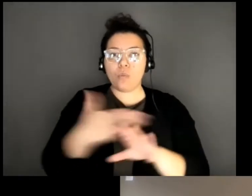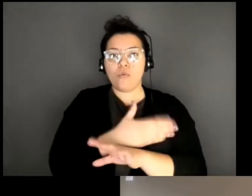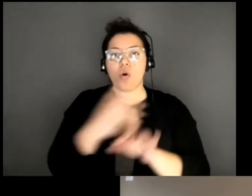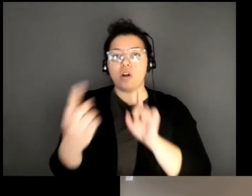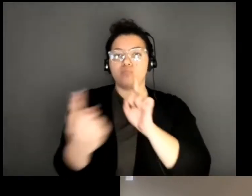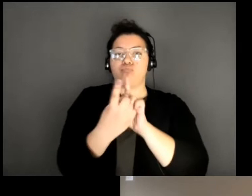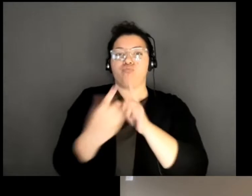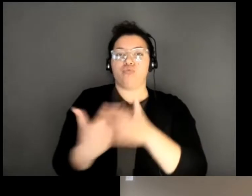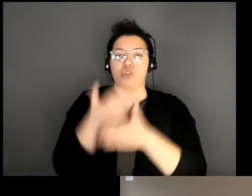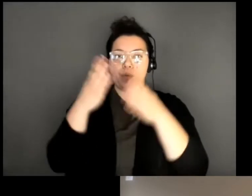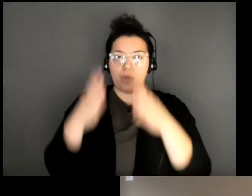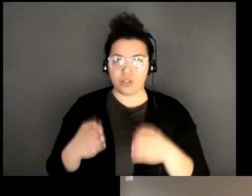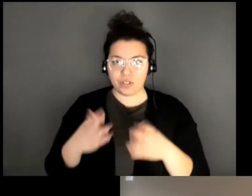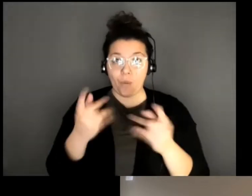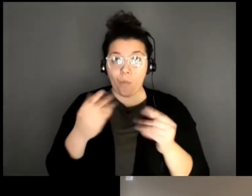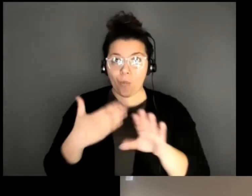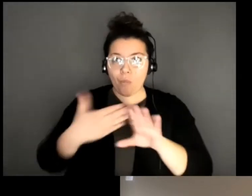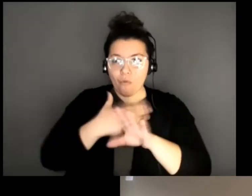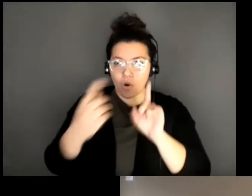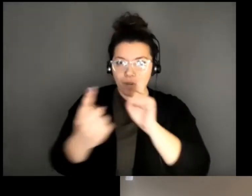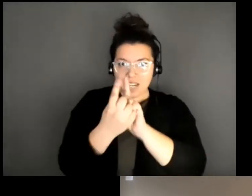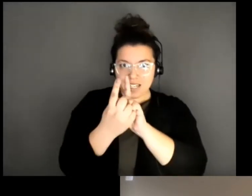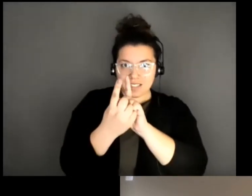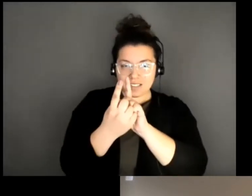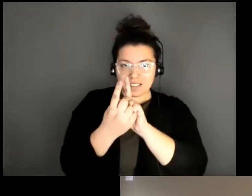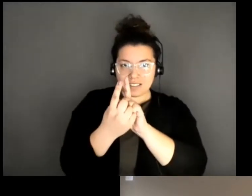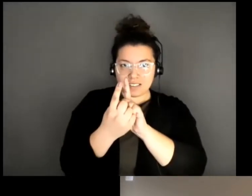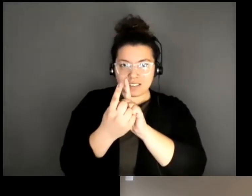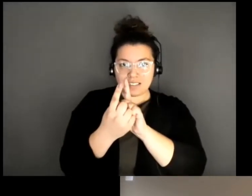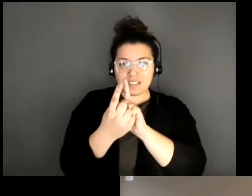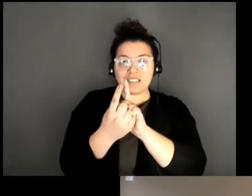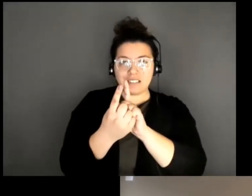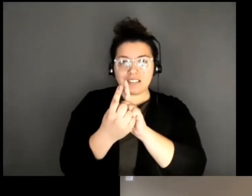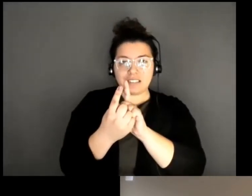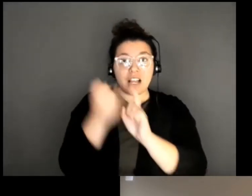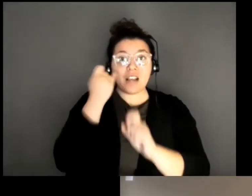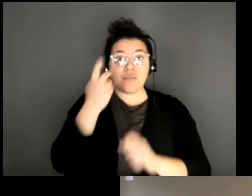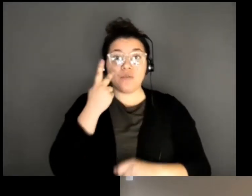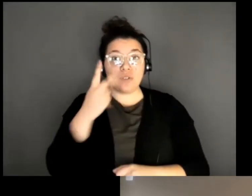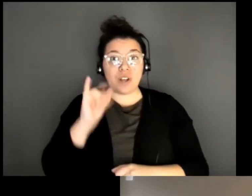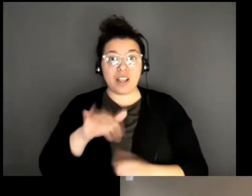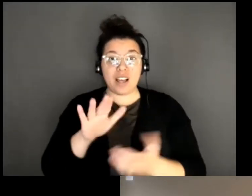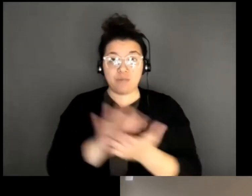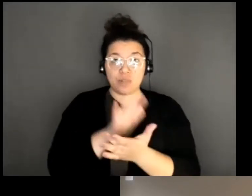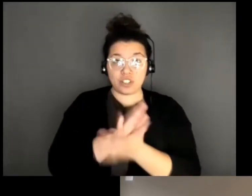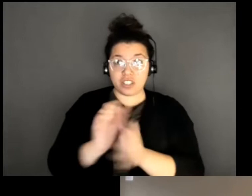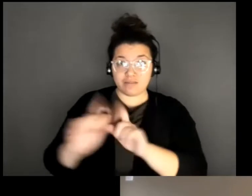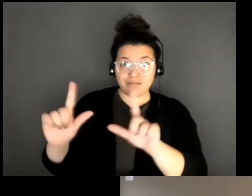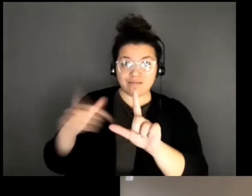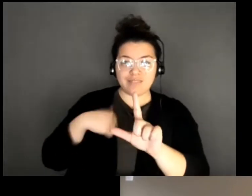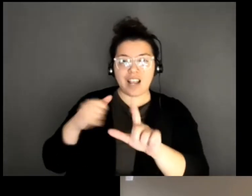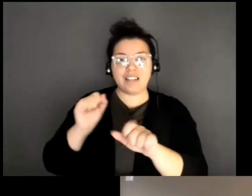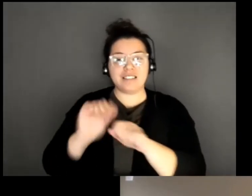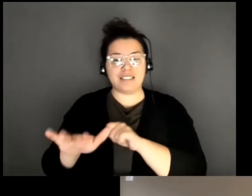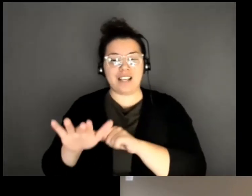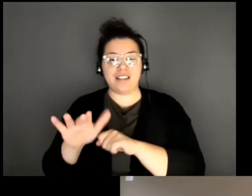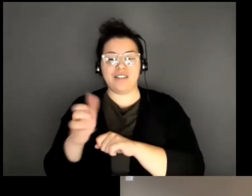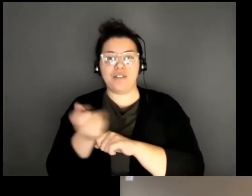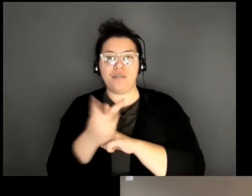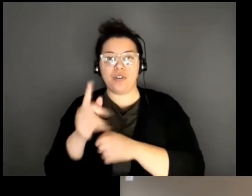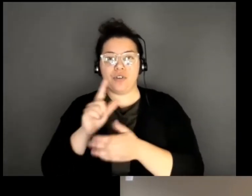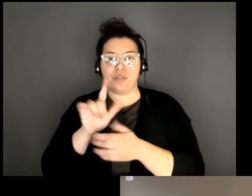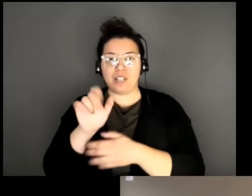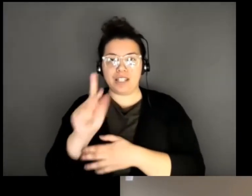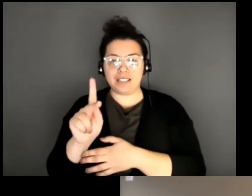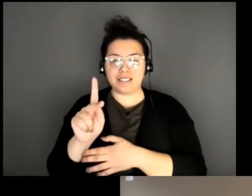do before the meeting? And I sent you, for those who saw the worksheet, I sent you a couple of links. That's right. Yvonne says